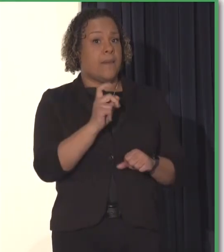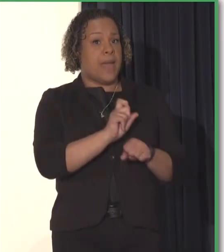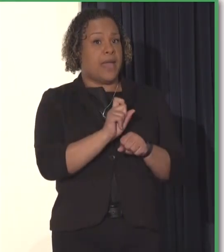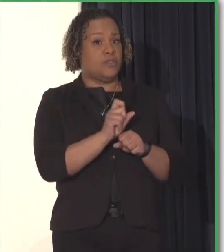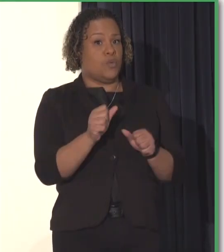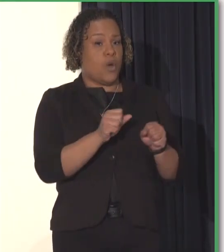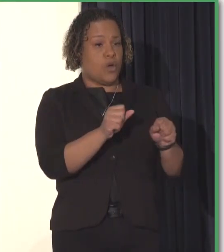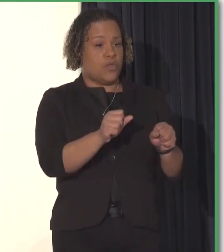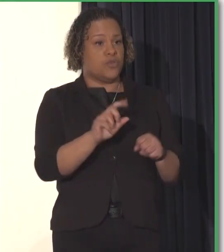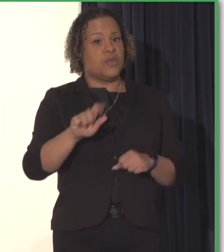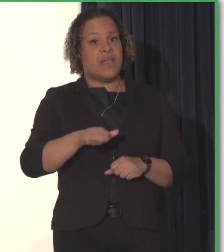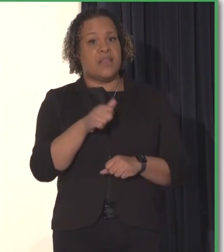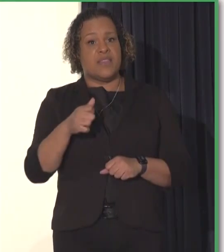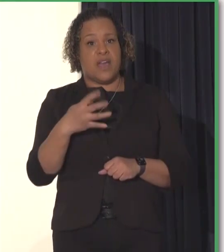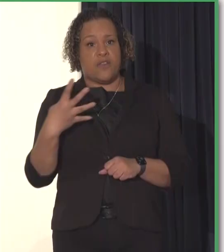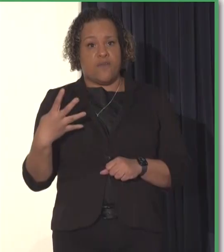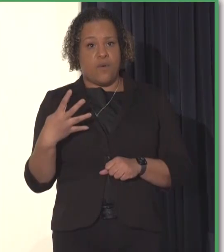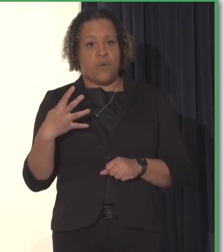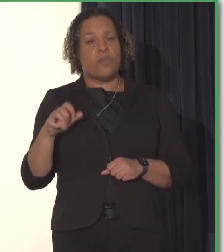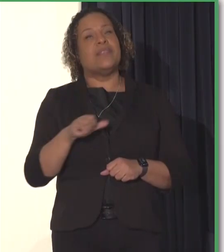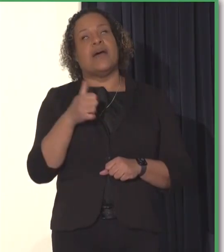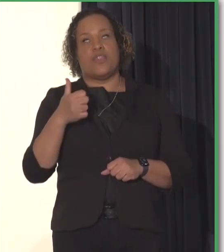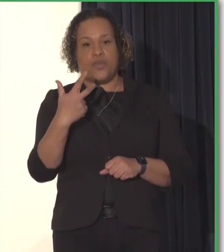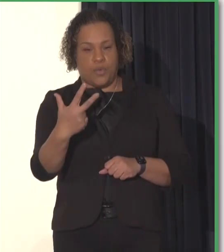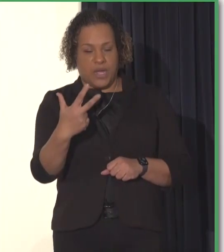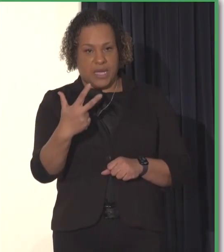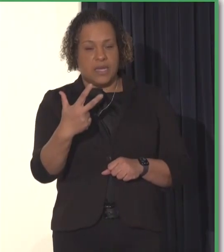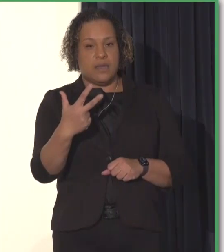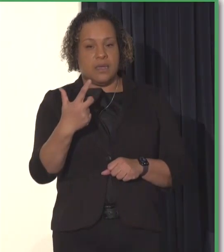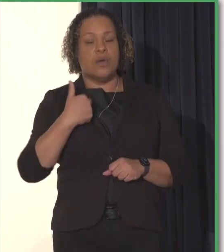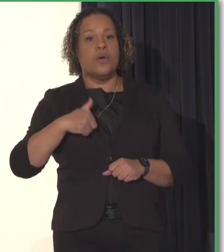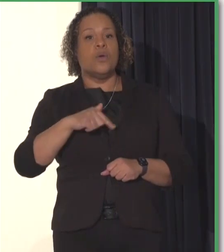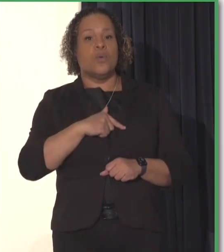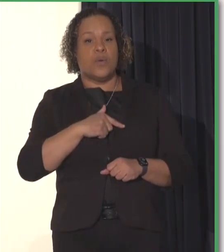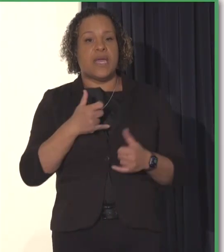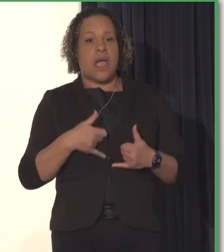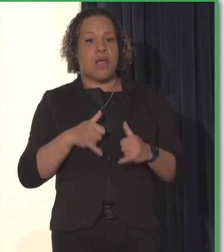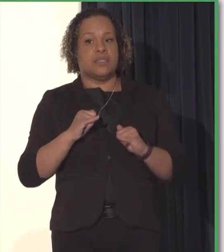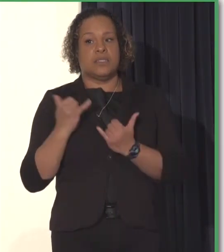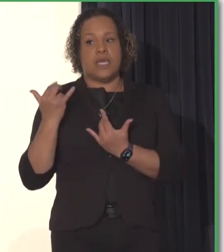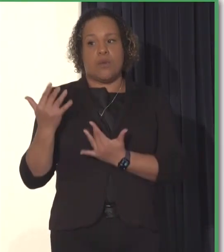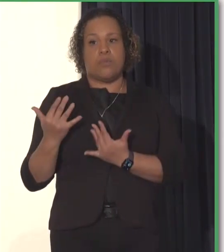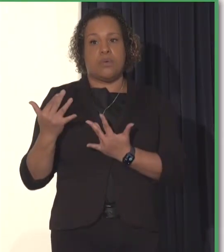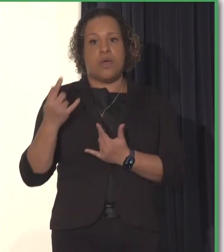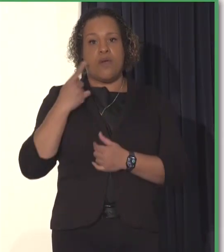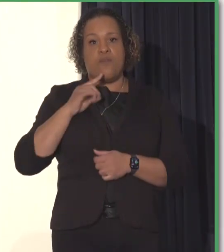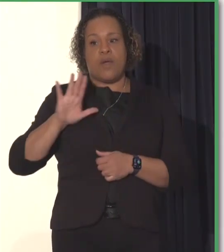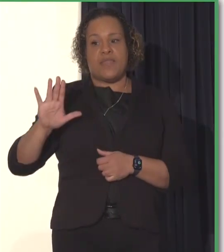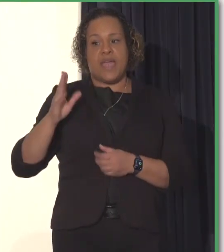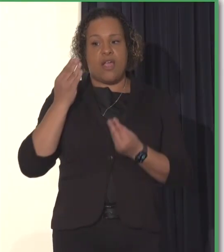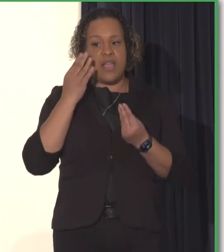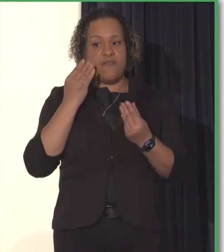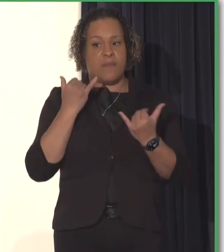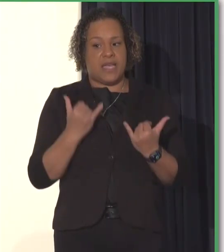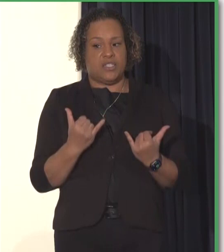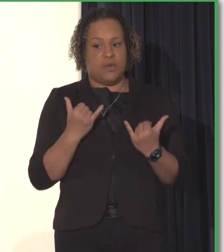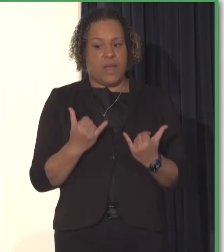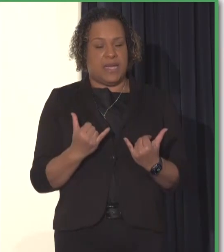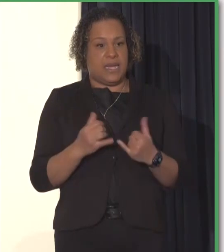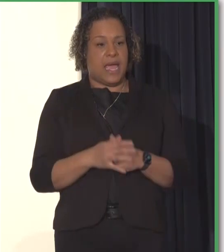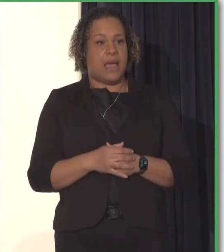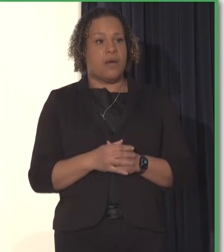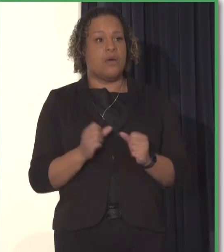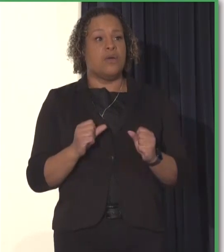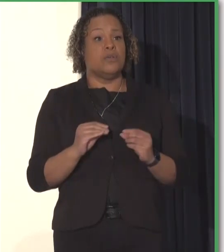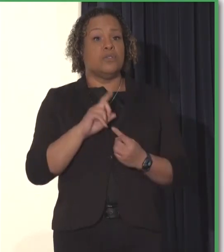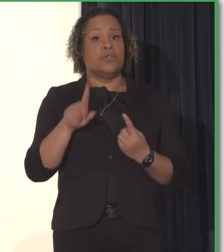individuals, the other 3 individuals, we are pending their information as of right now. And so